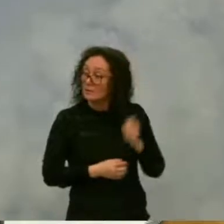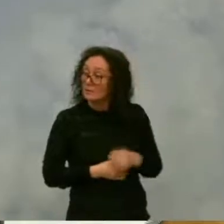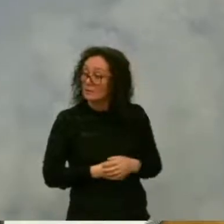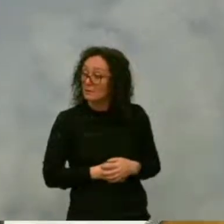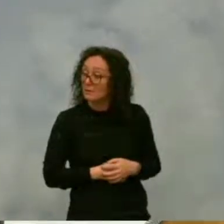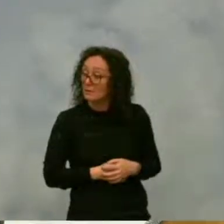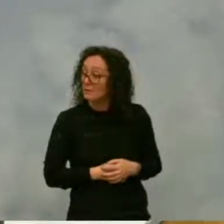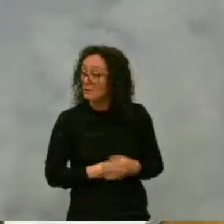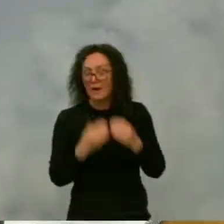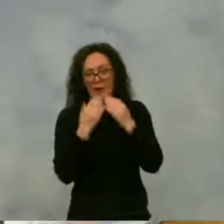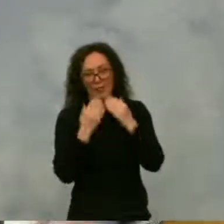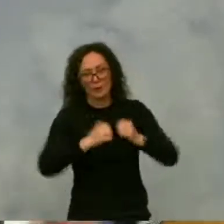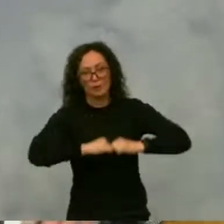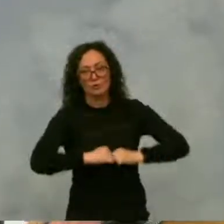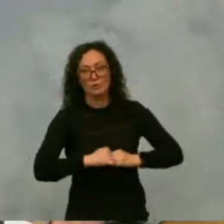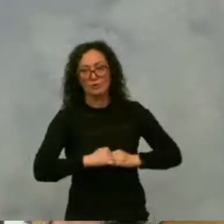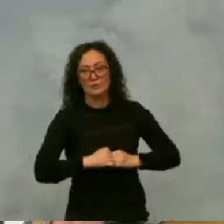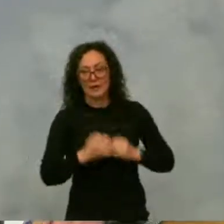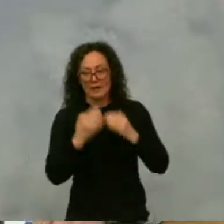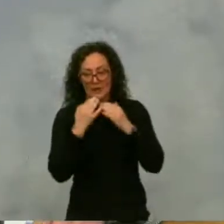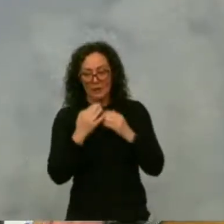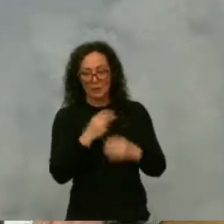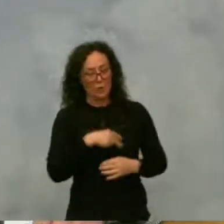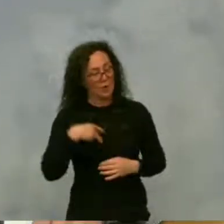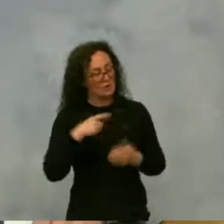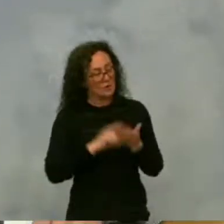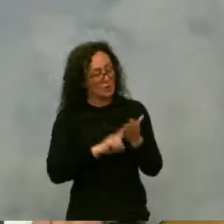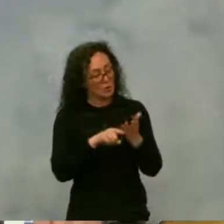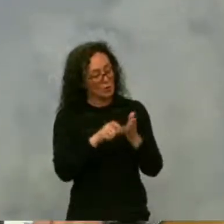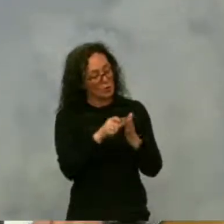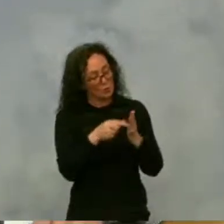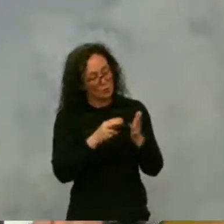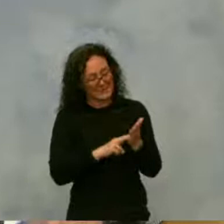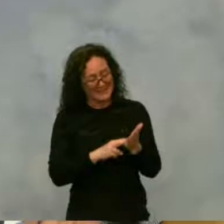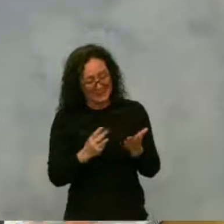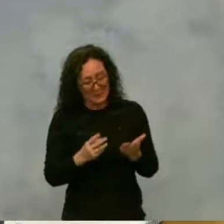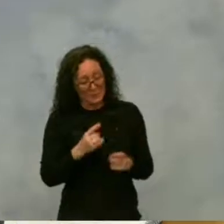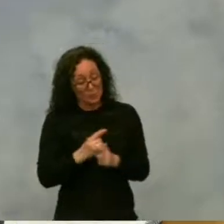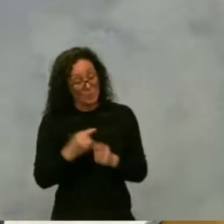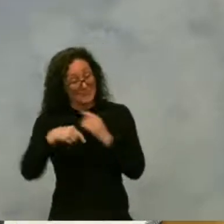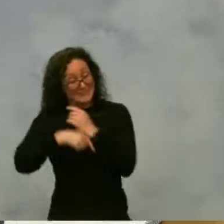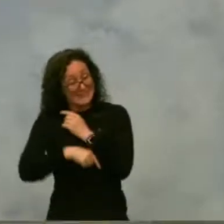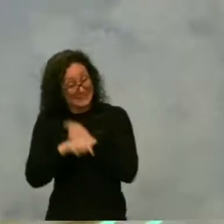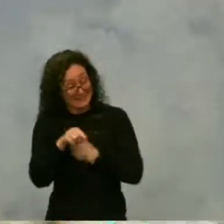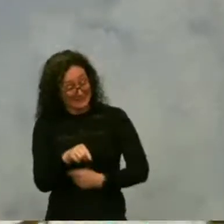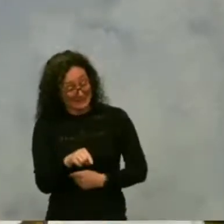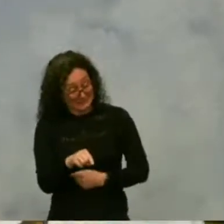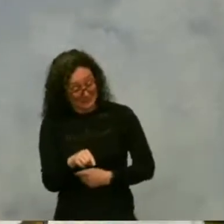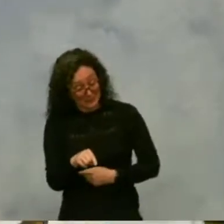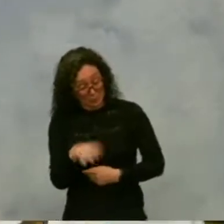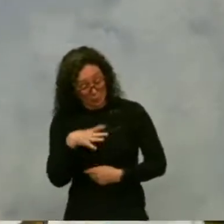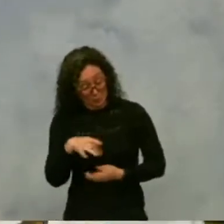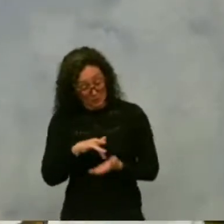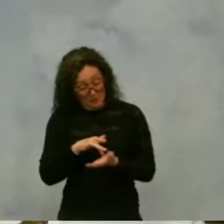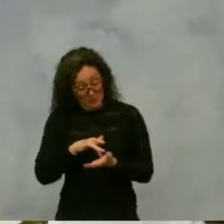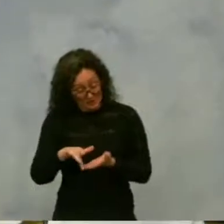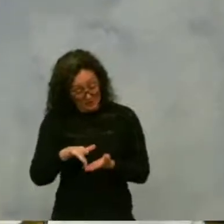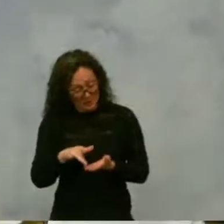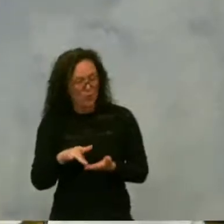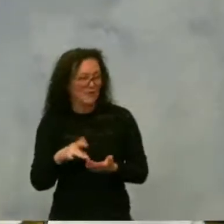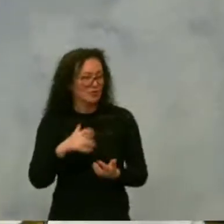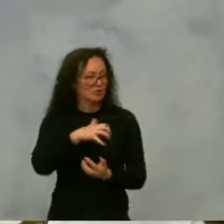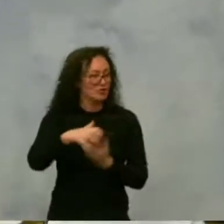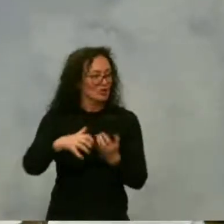Right, thanks, Chair. Thanks, Councillor Loudon. In terms of the debt that we're asking to write off under sundry debt, these